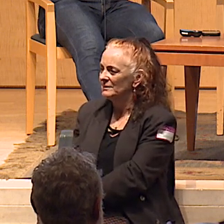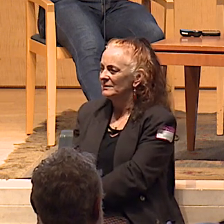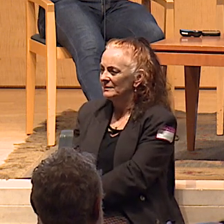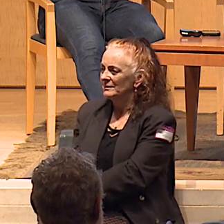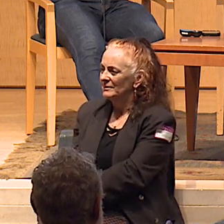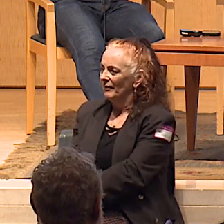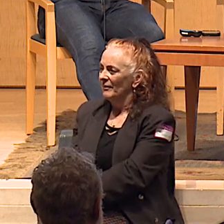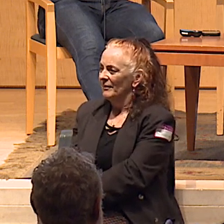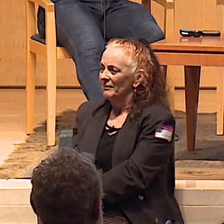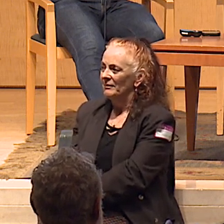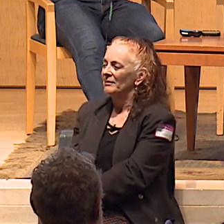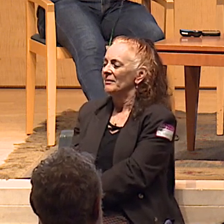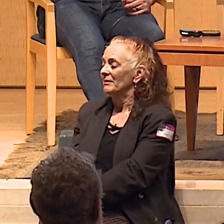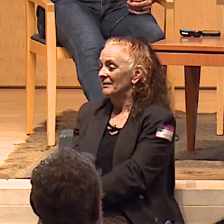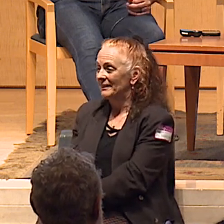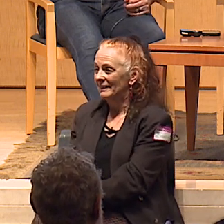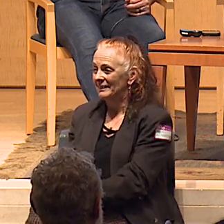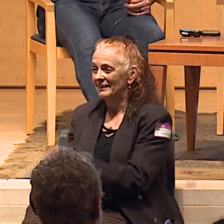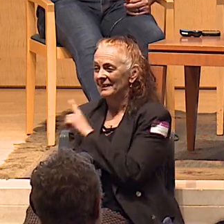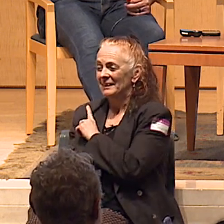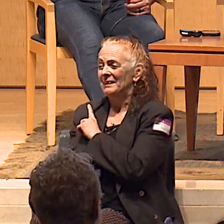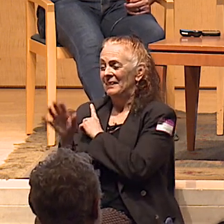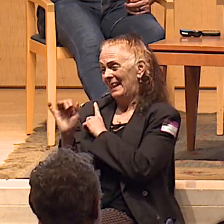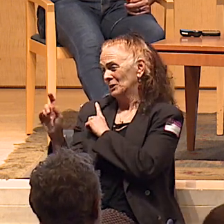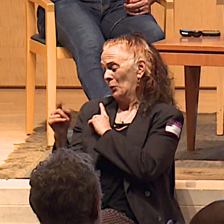Yes. That is some very weird advice.